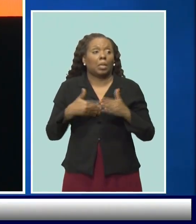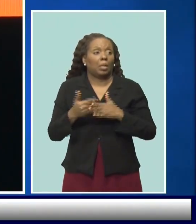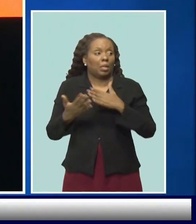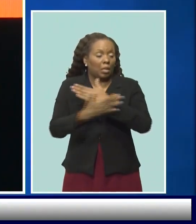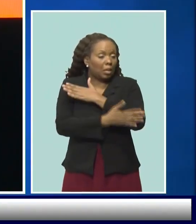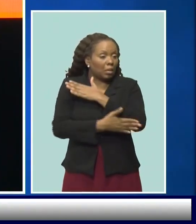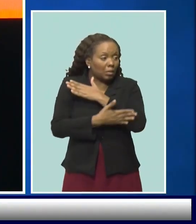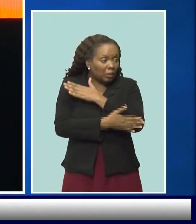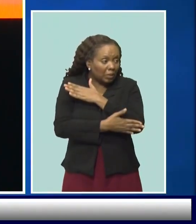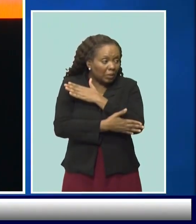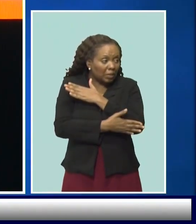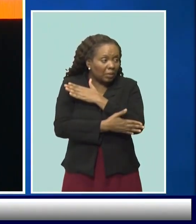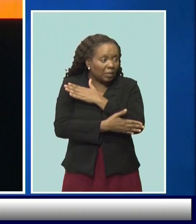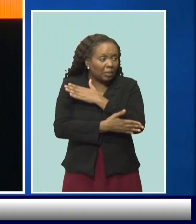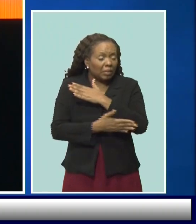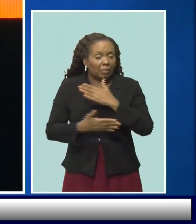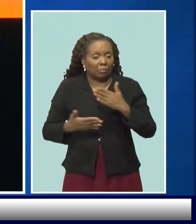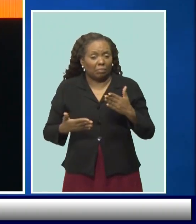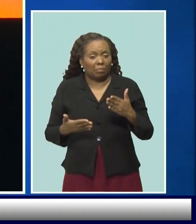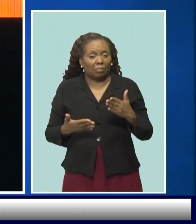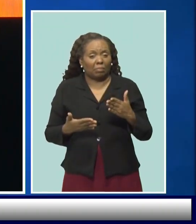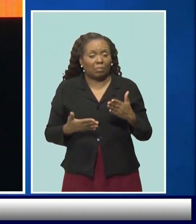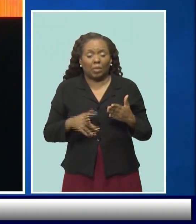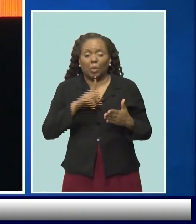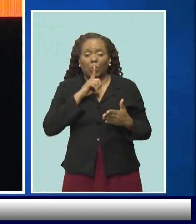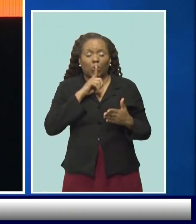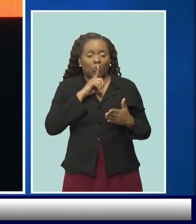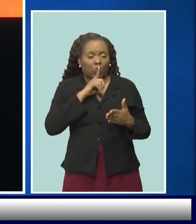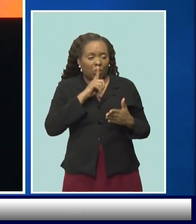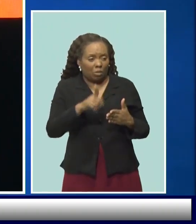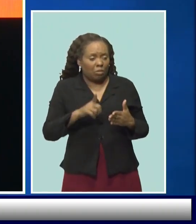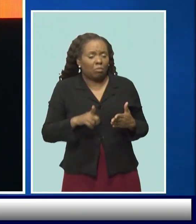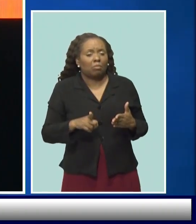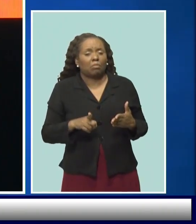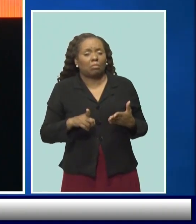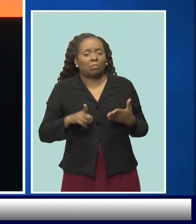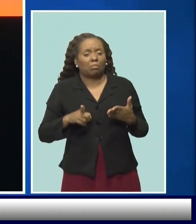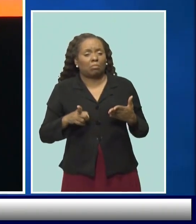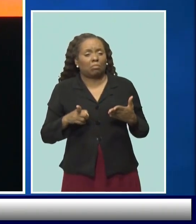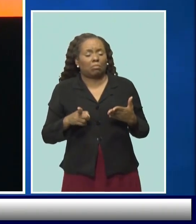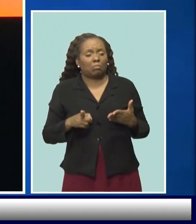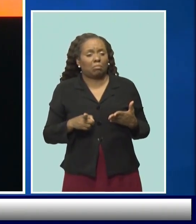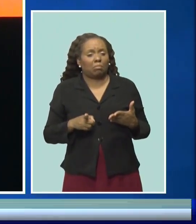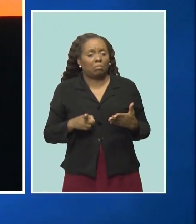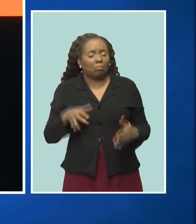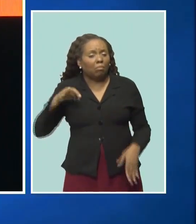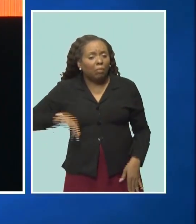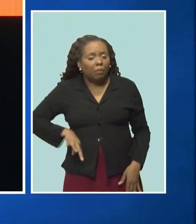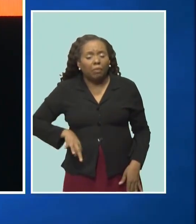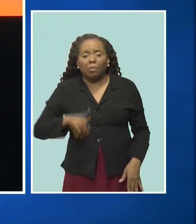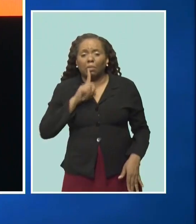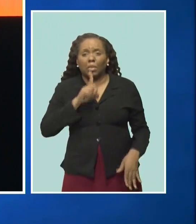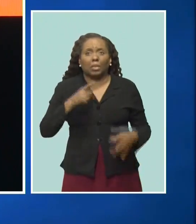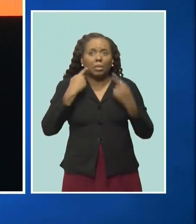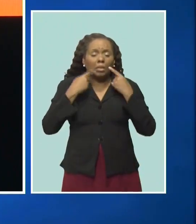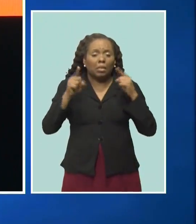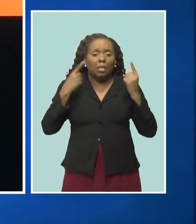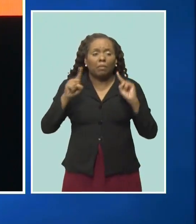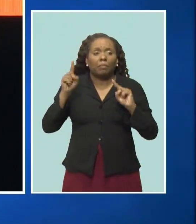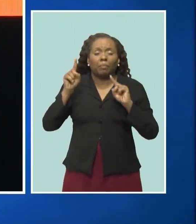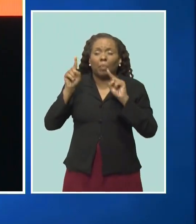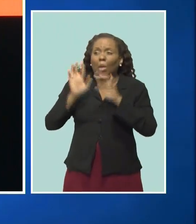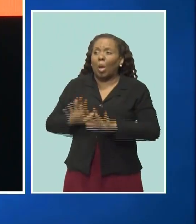producing the goods that are yielding significant profit and in great demand globally,